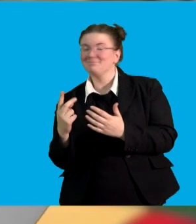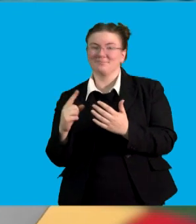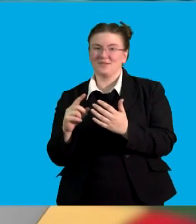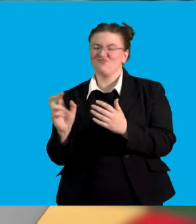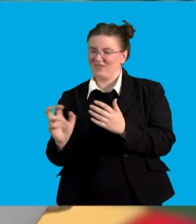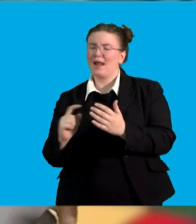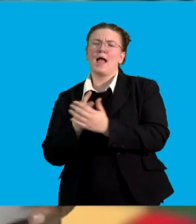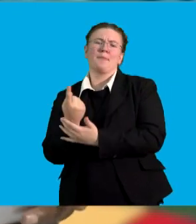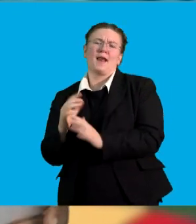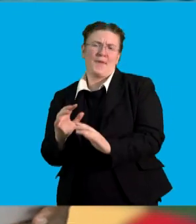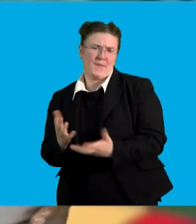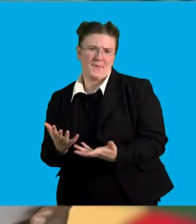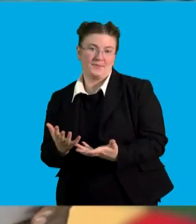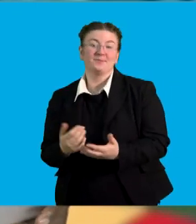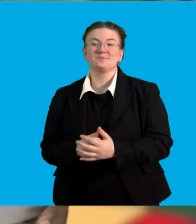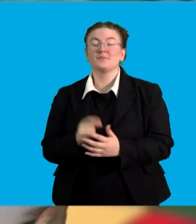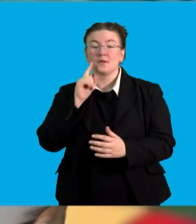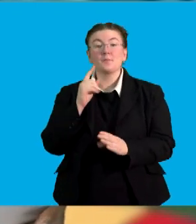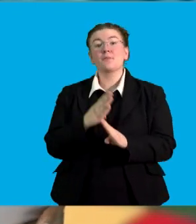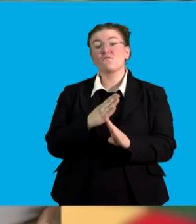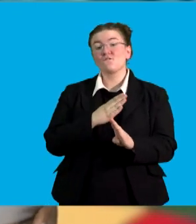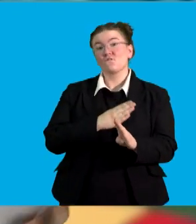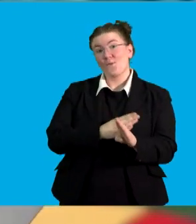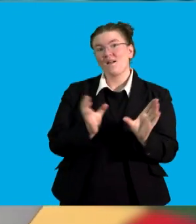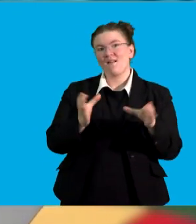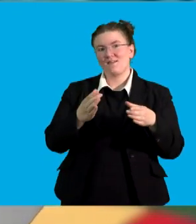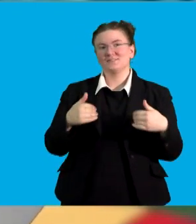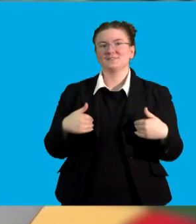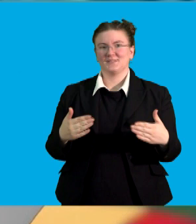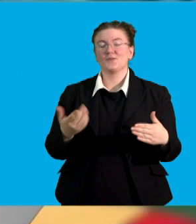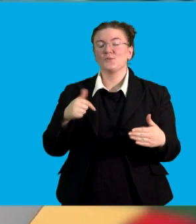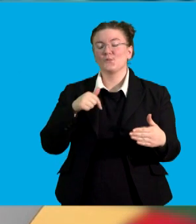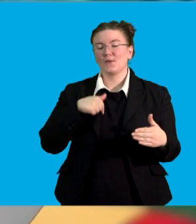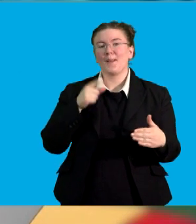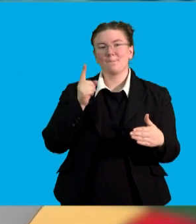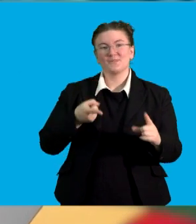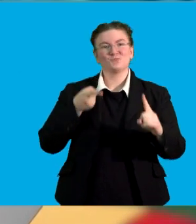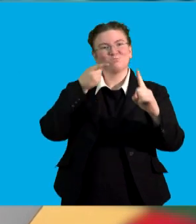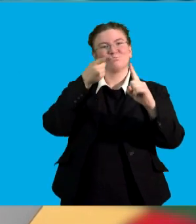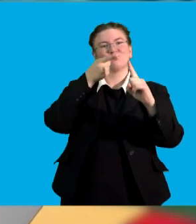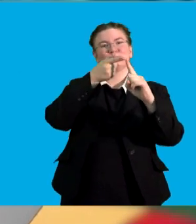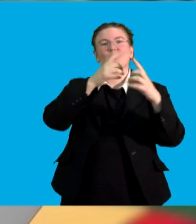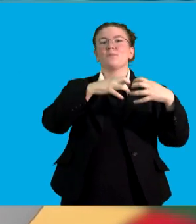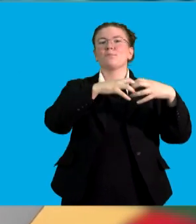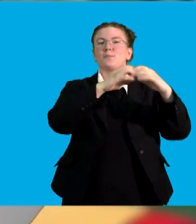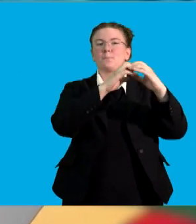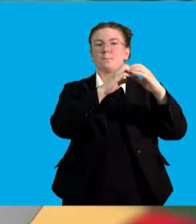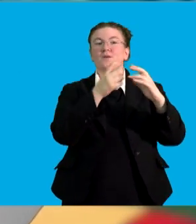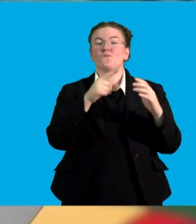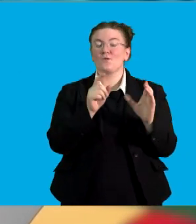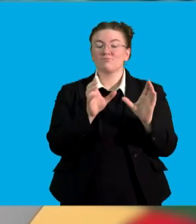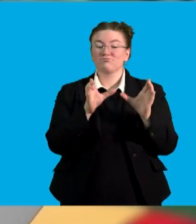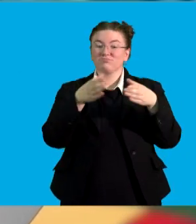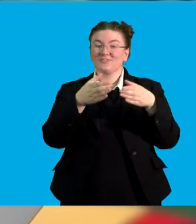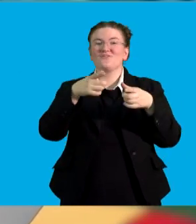place. However, before we get to the crux of the lesson, we need to now set the goals of what we need to be achieving by the end of